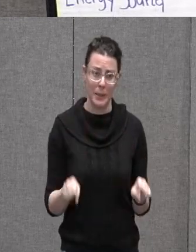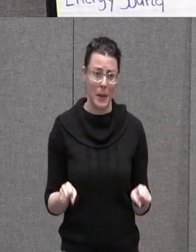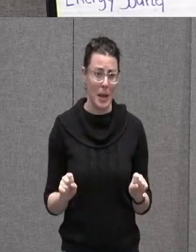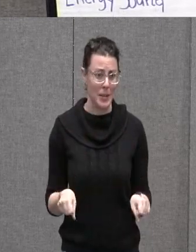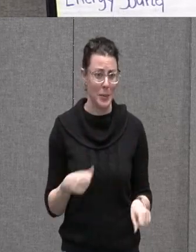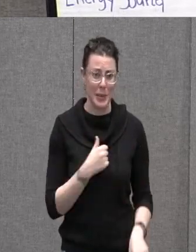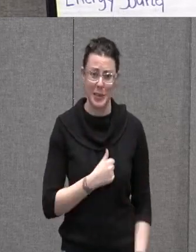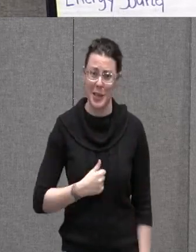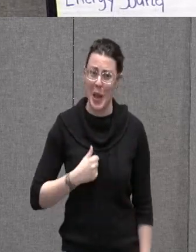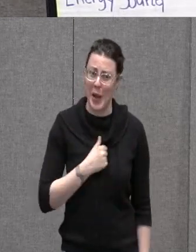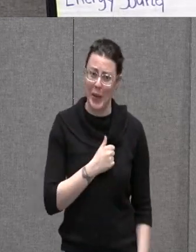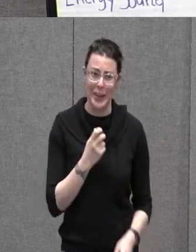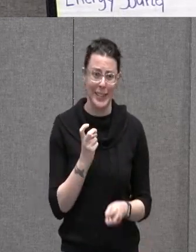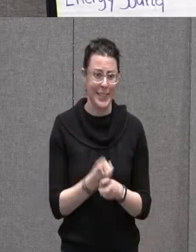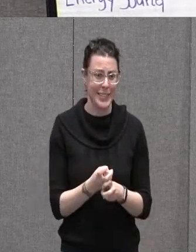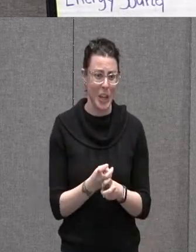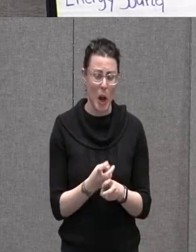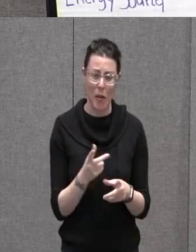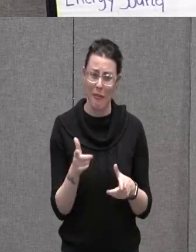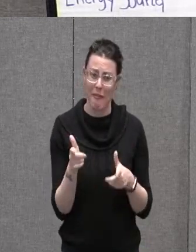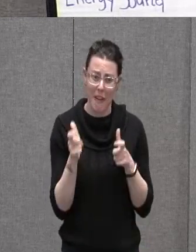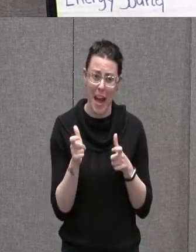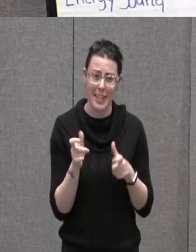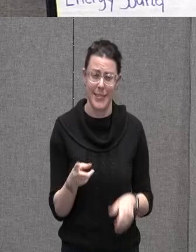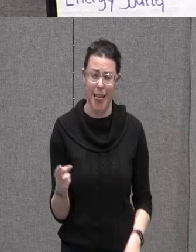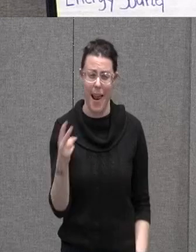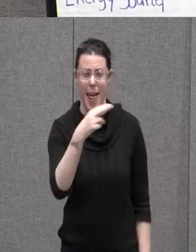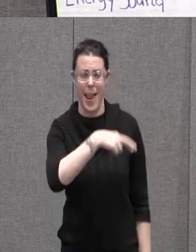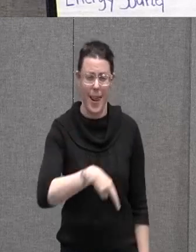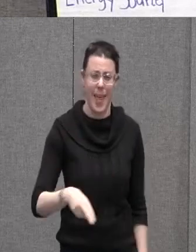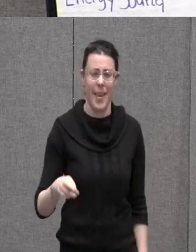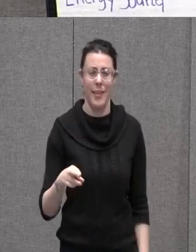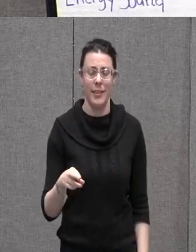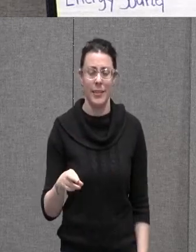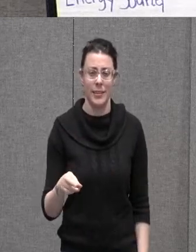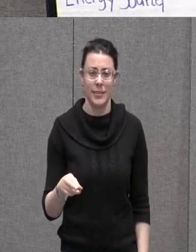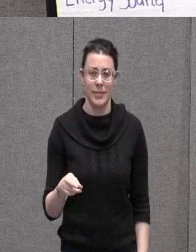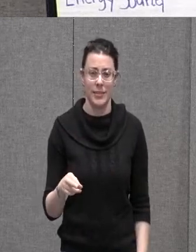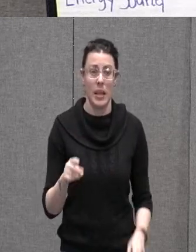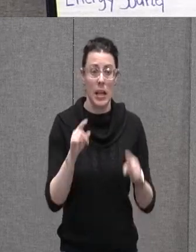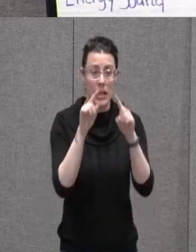hard. It's hard to cut when you That's have okay. to. Okay, and then a diamond is